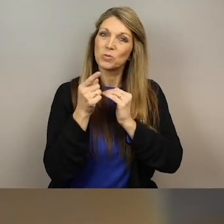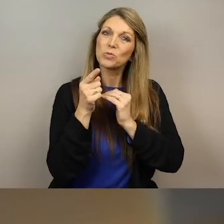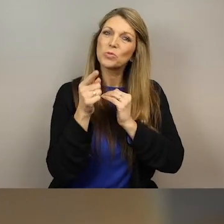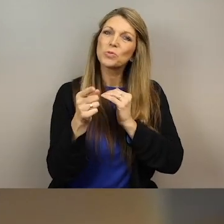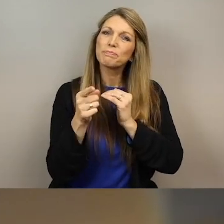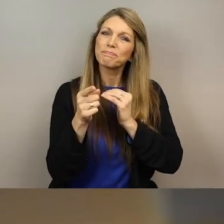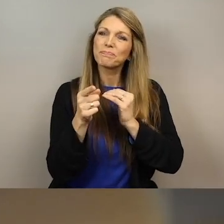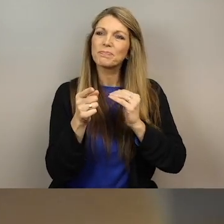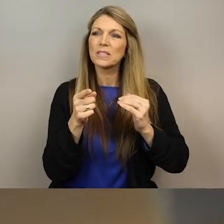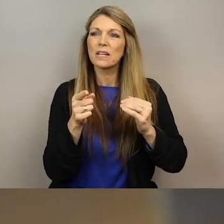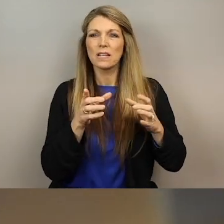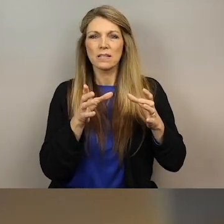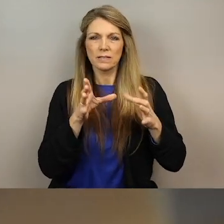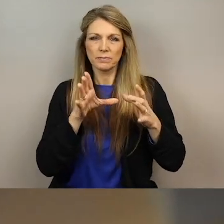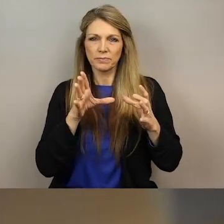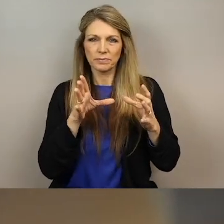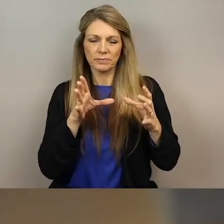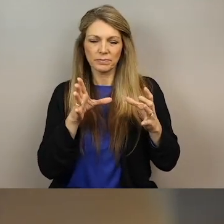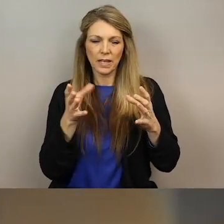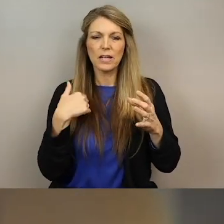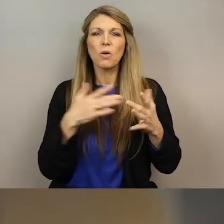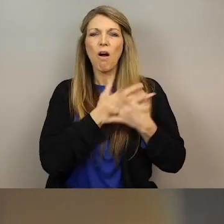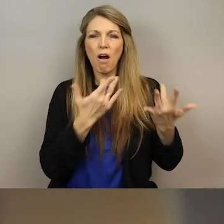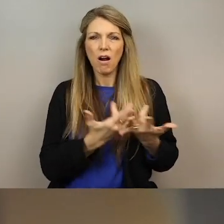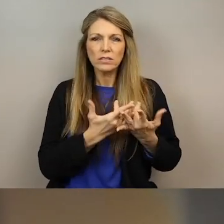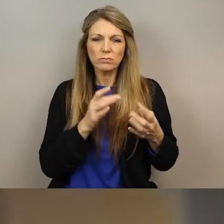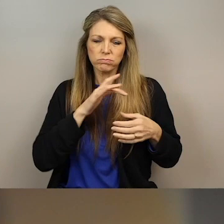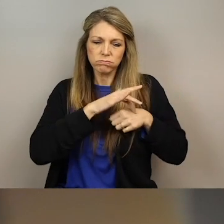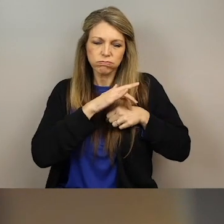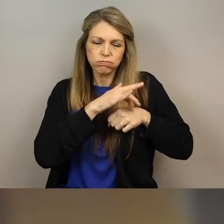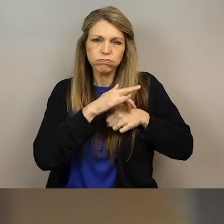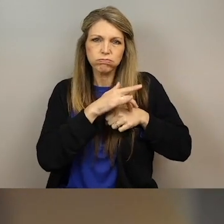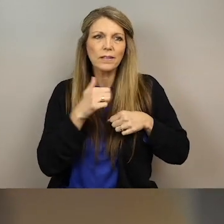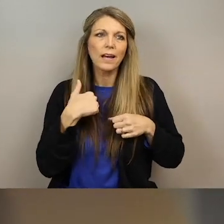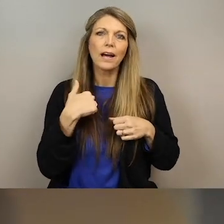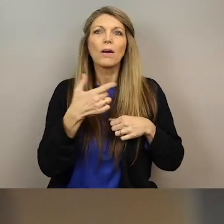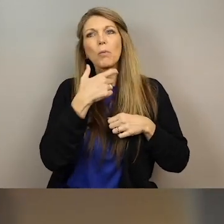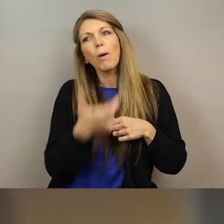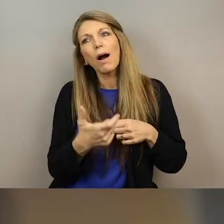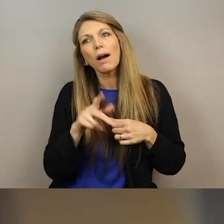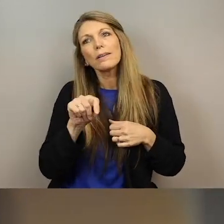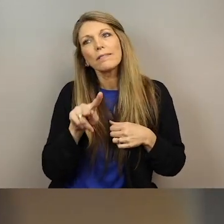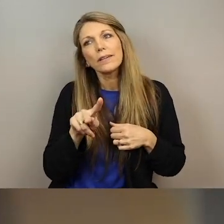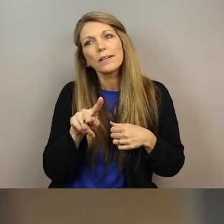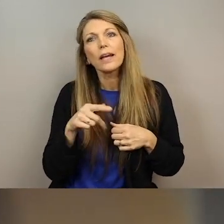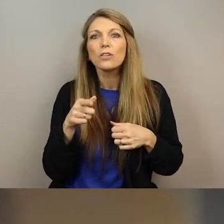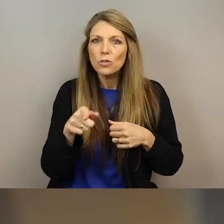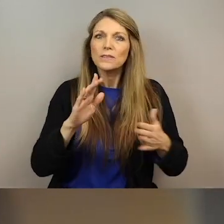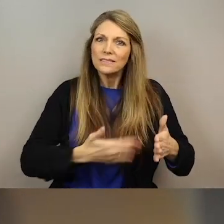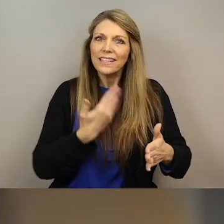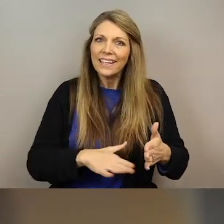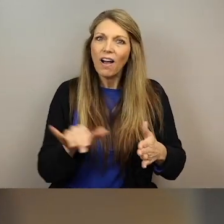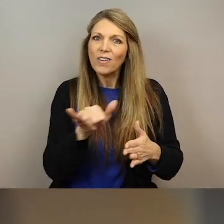engage your hearts this morning. I don't want this to be a performance. I don't want it to be something that you're just watching on a screen somewhere. So when we sing, I want you